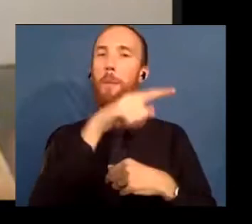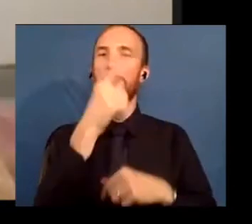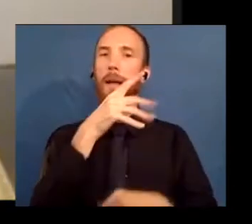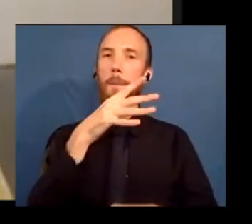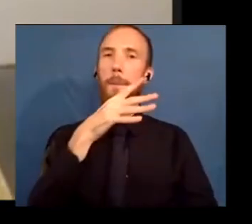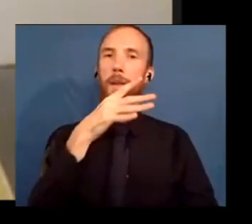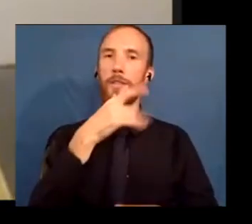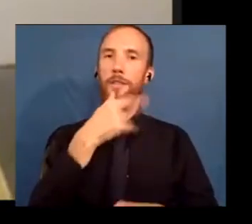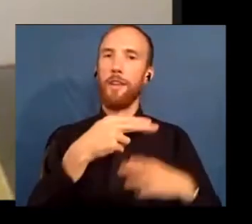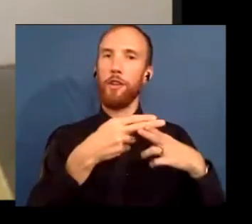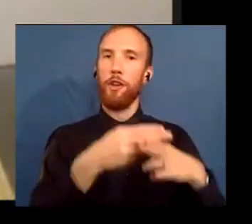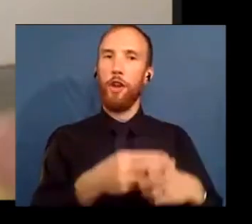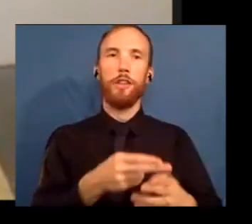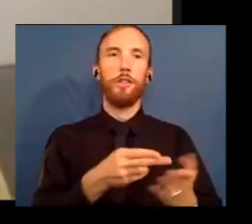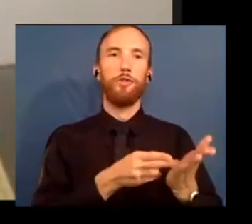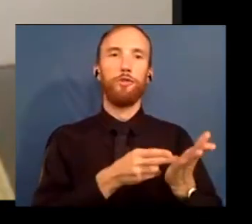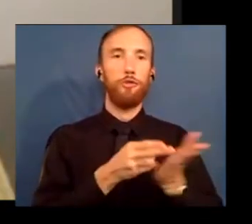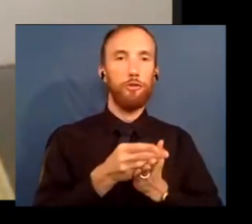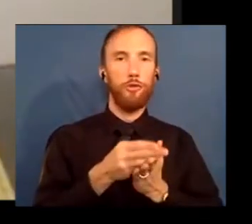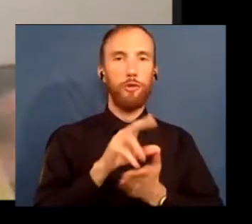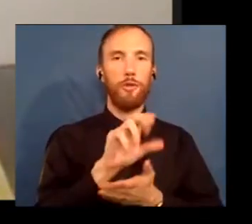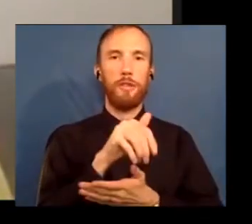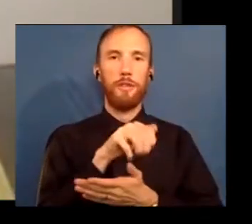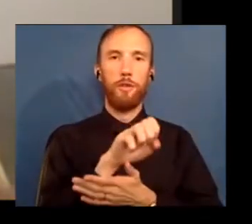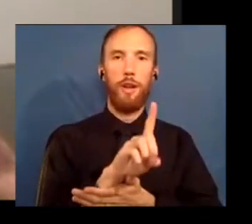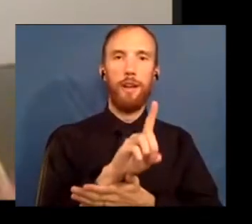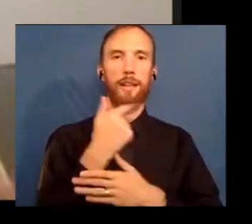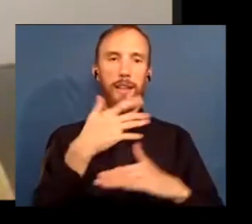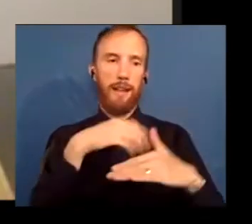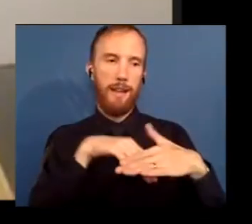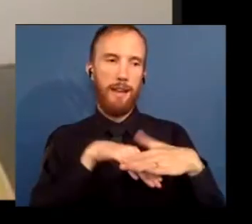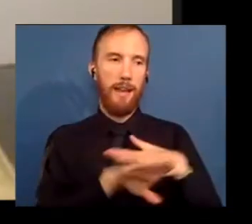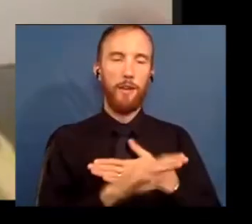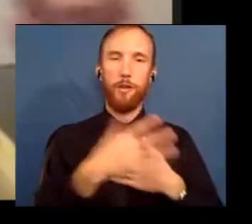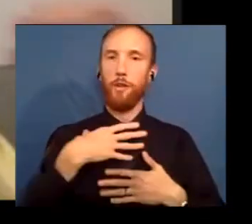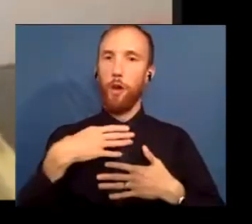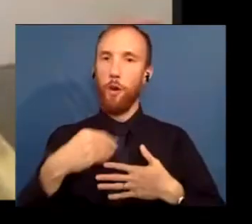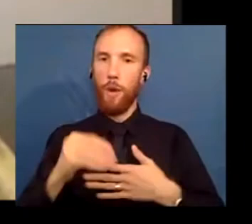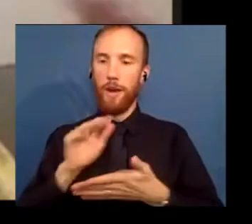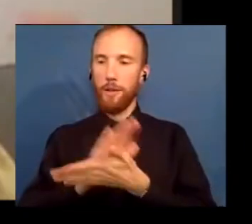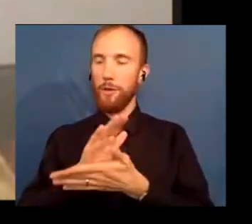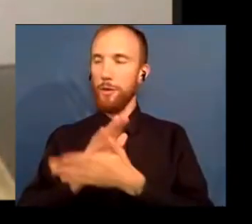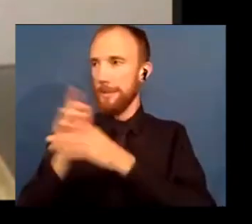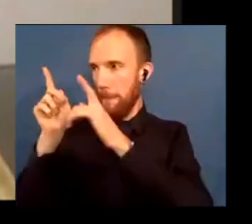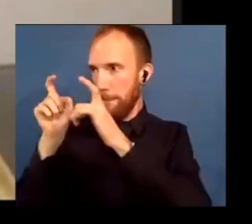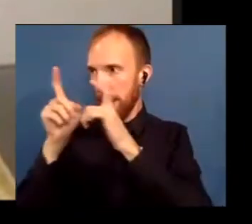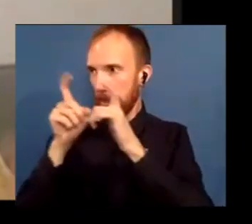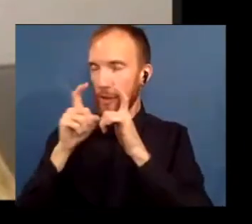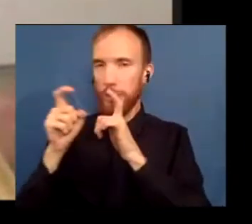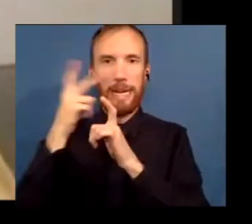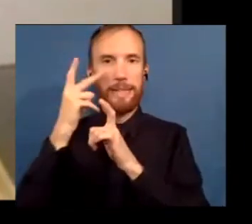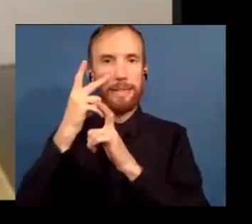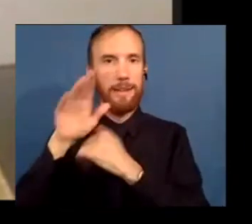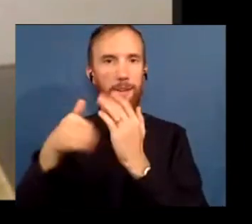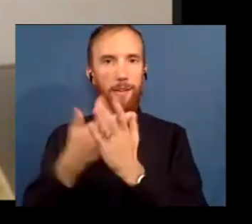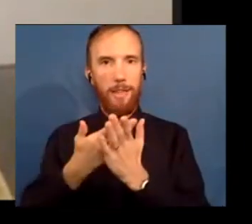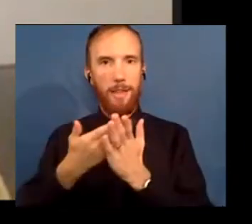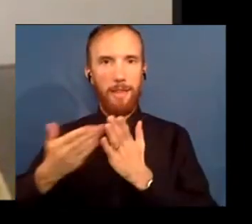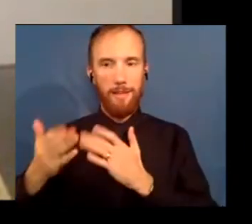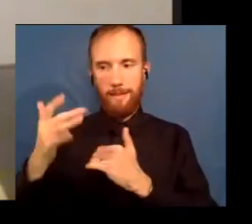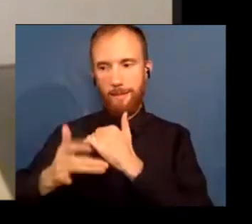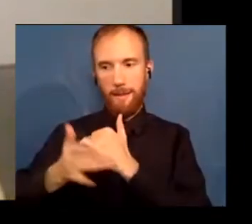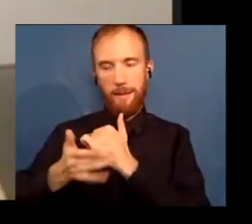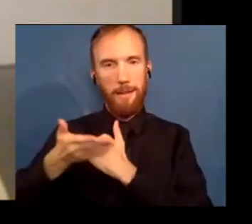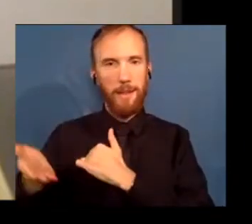into these white schools to take pictures and document the disparities that the Urban League had been documenting in the reports they